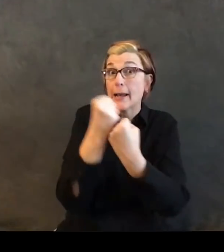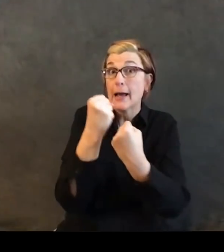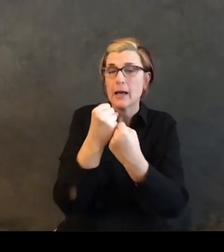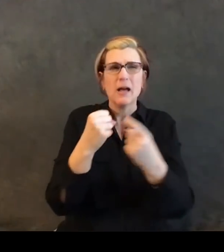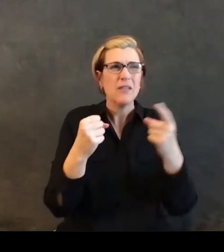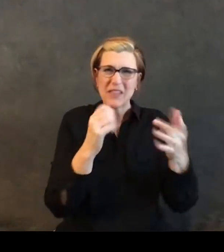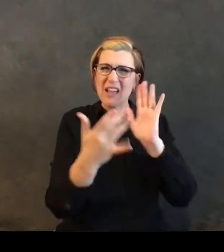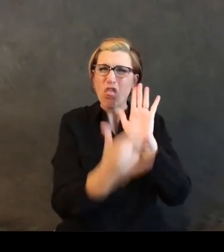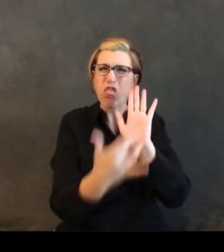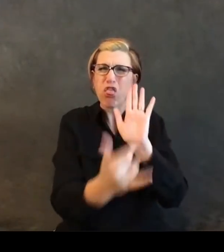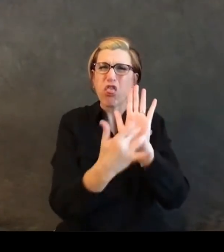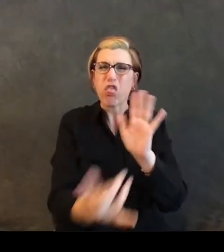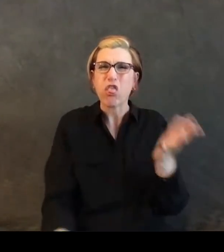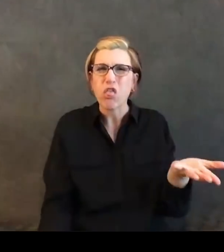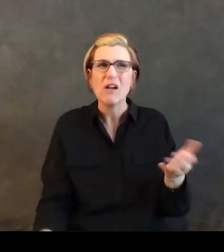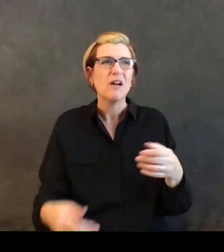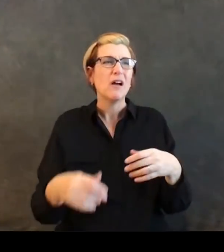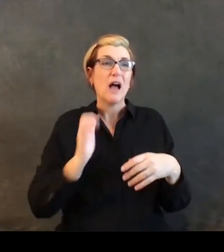at,